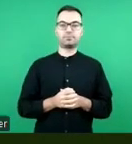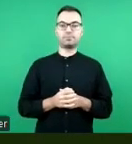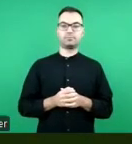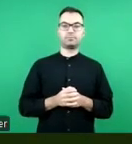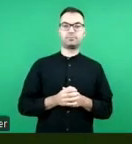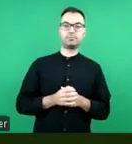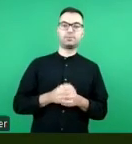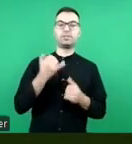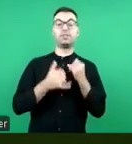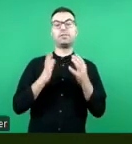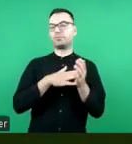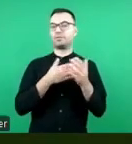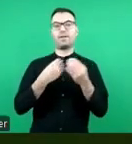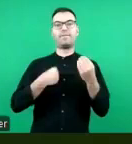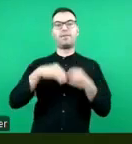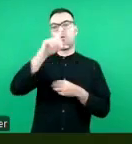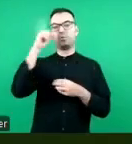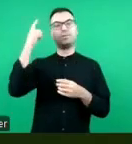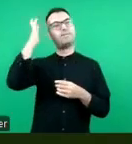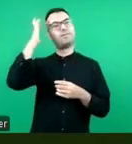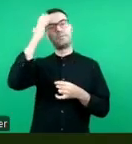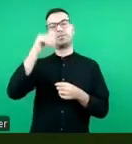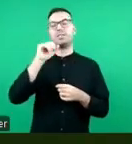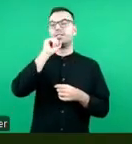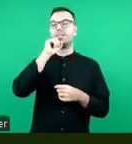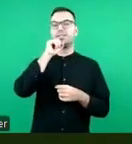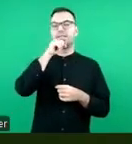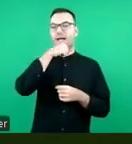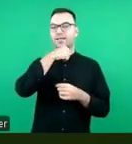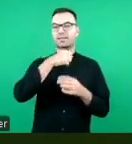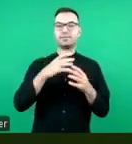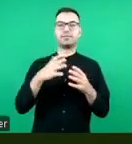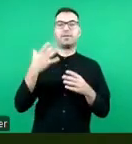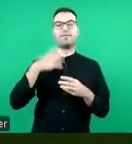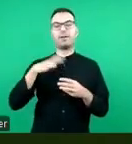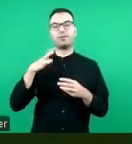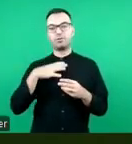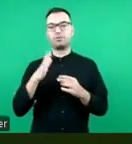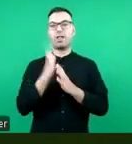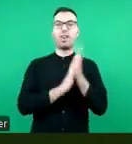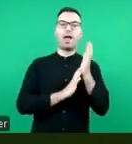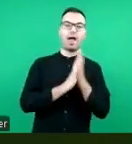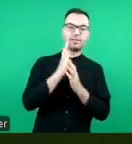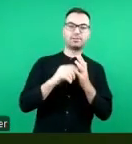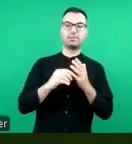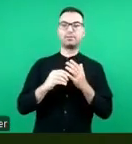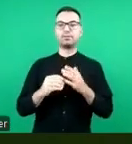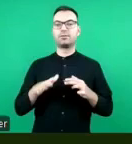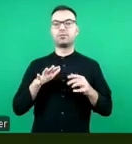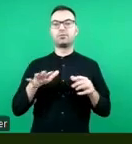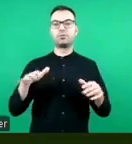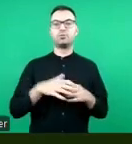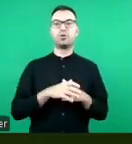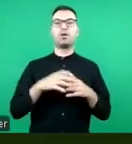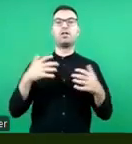or if most people think actually of old growth, valuable forests with a lot of charismatic